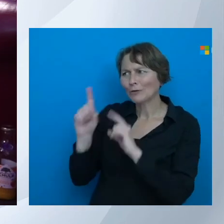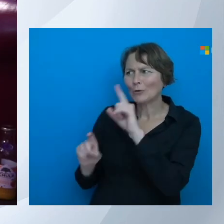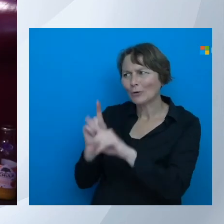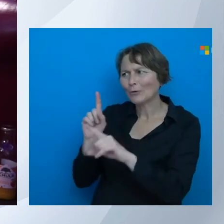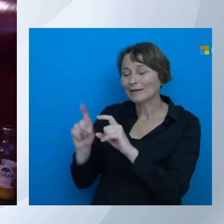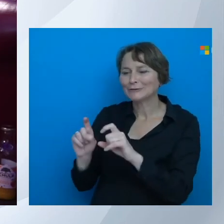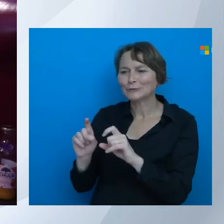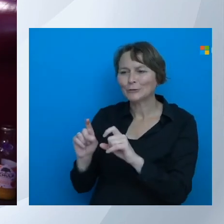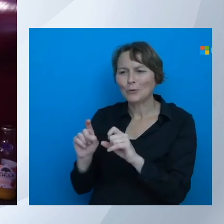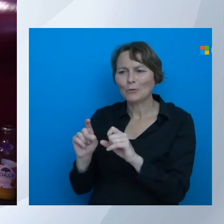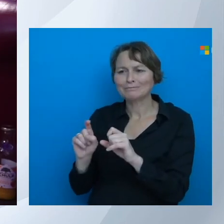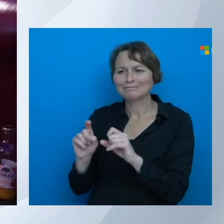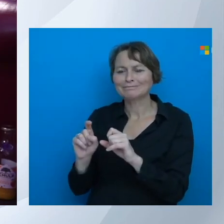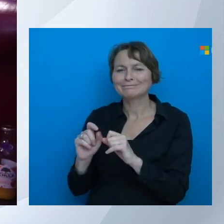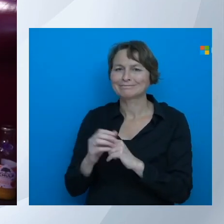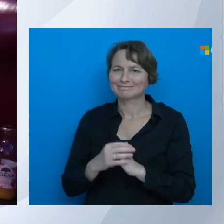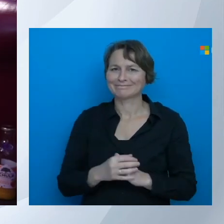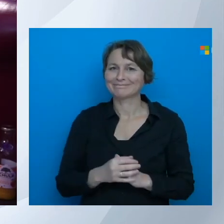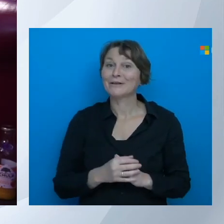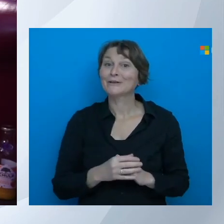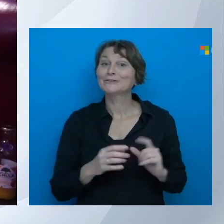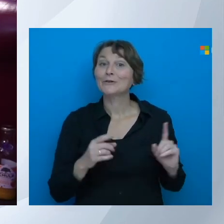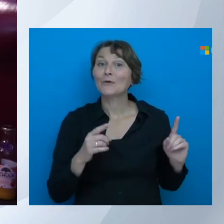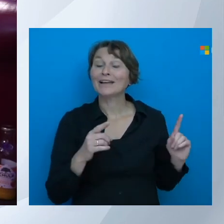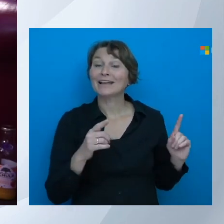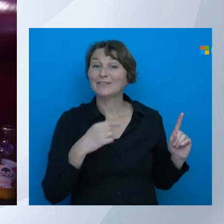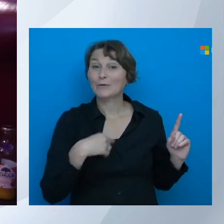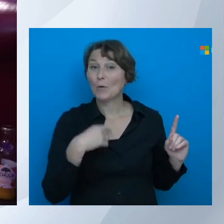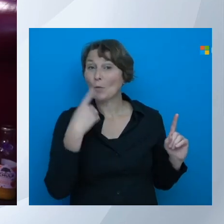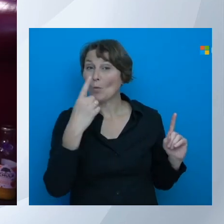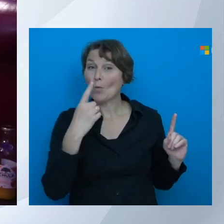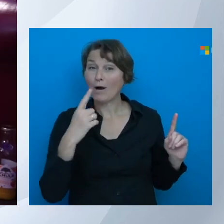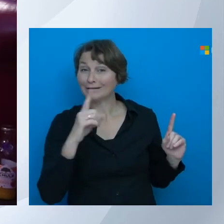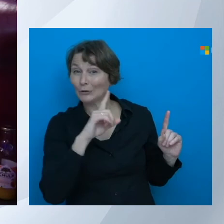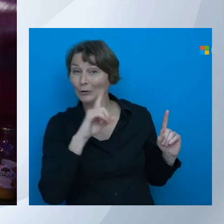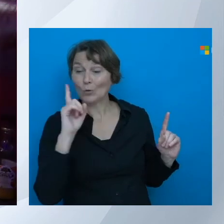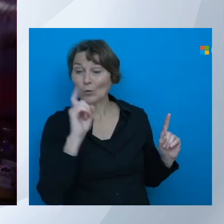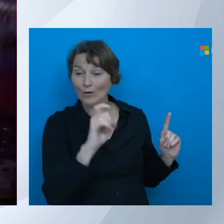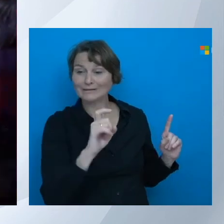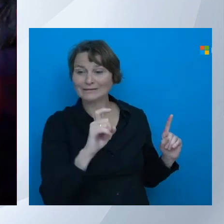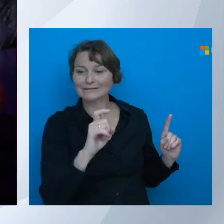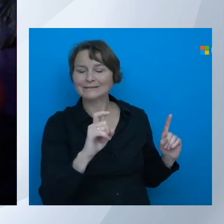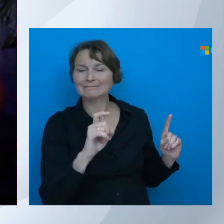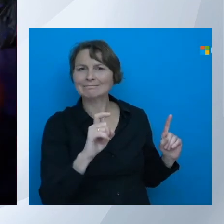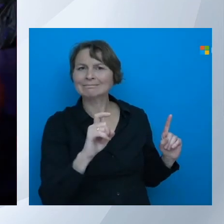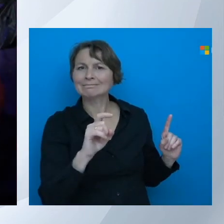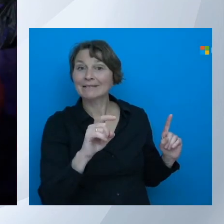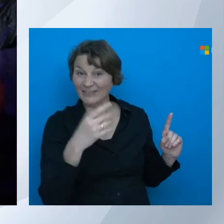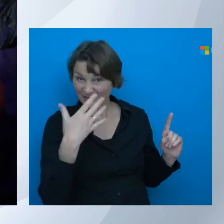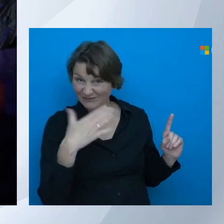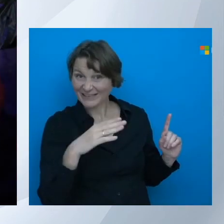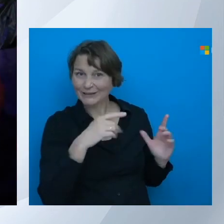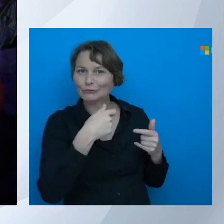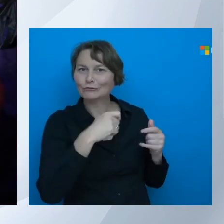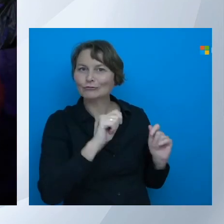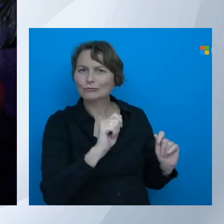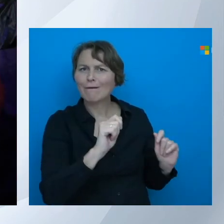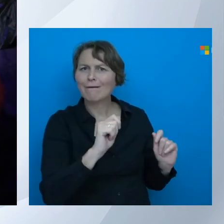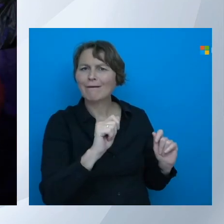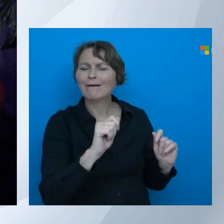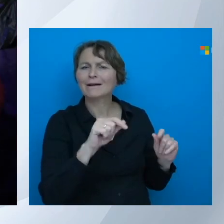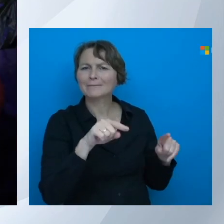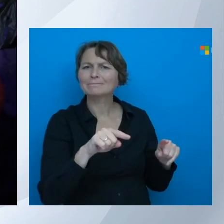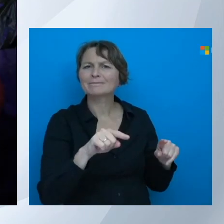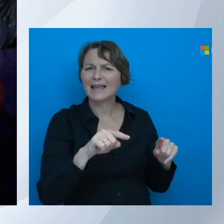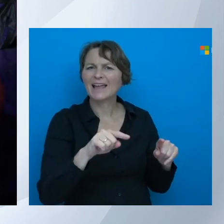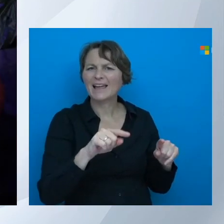and answer those. But I think one that came back a couple of times is, have you tried using GitHub Actions as well? And